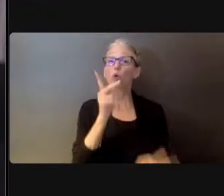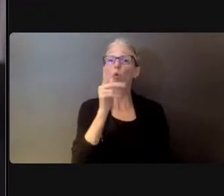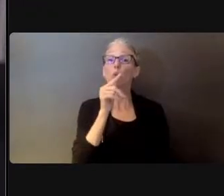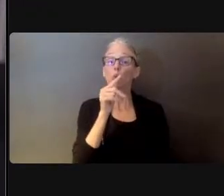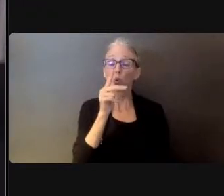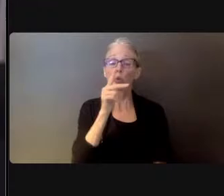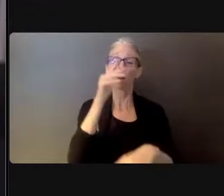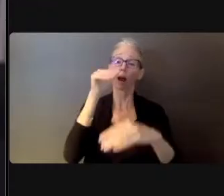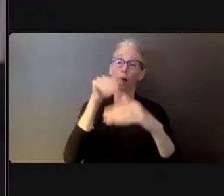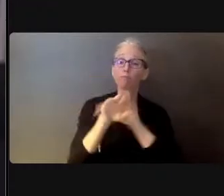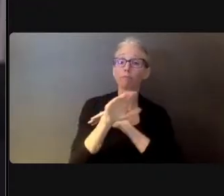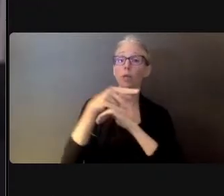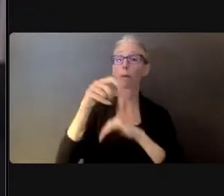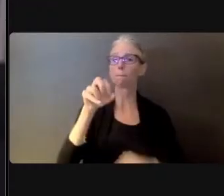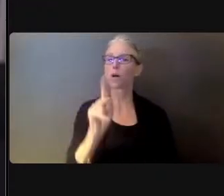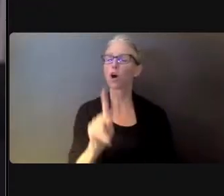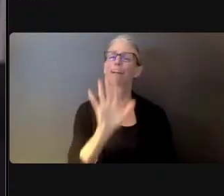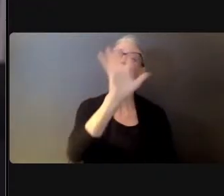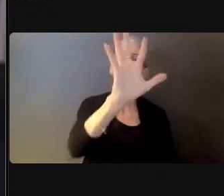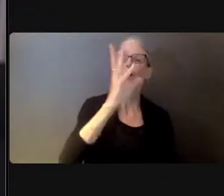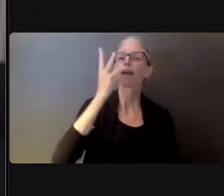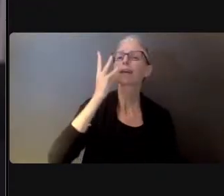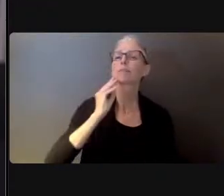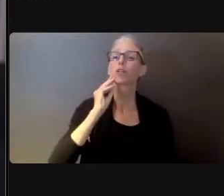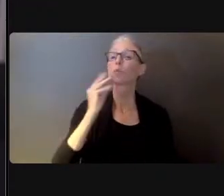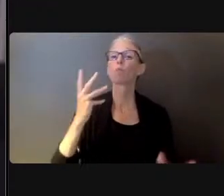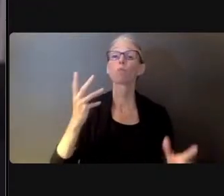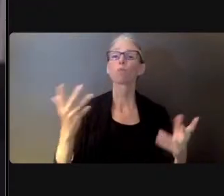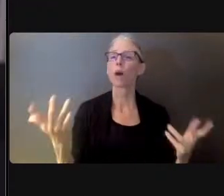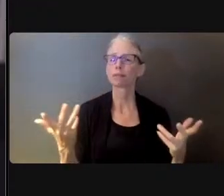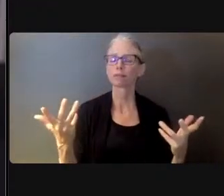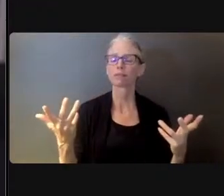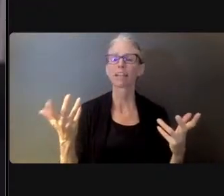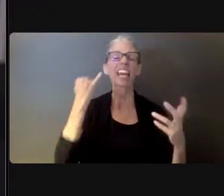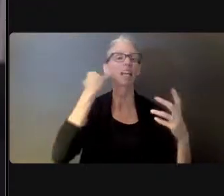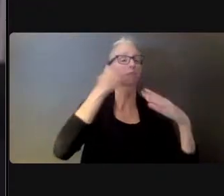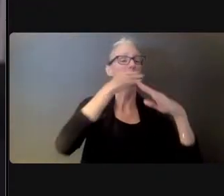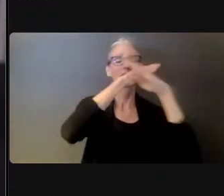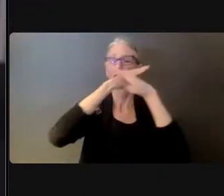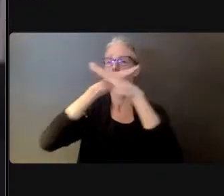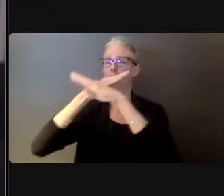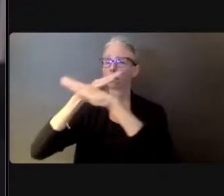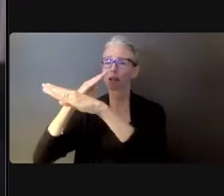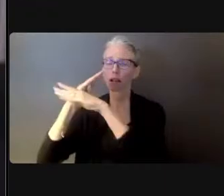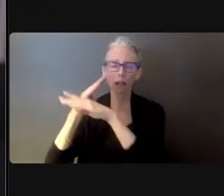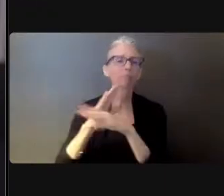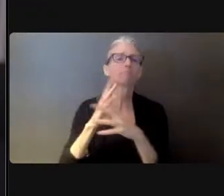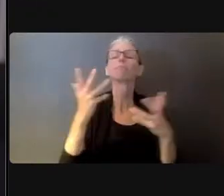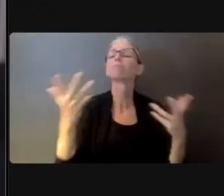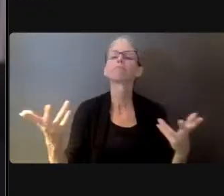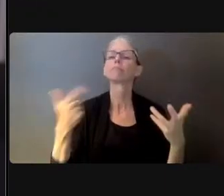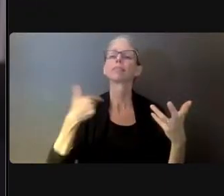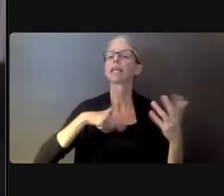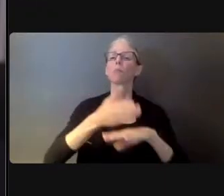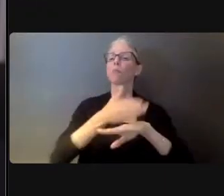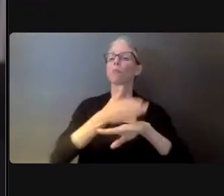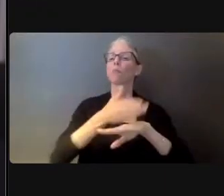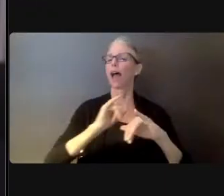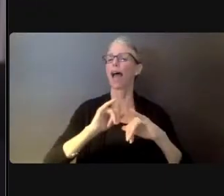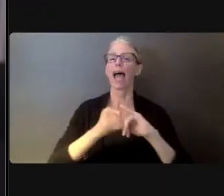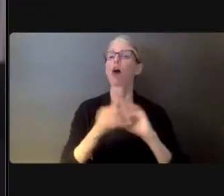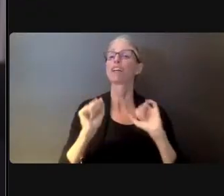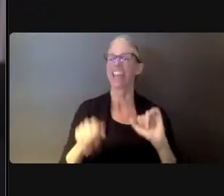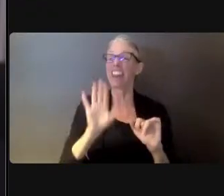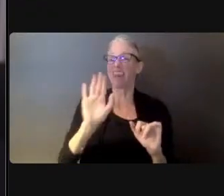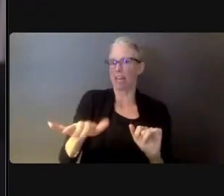and how we can make those activities, each of them, more accessible to people with different needs. So there's a range of